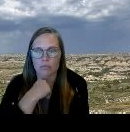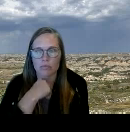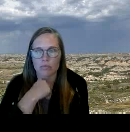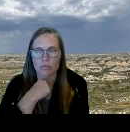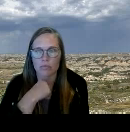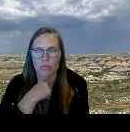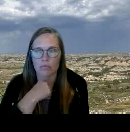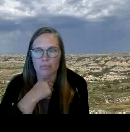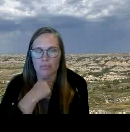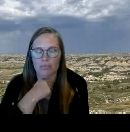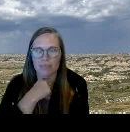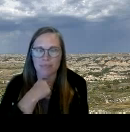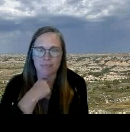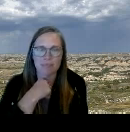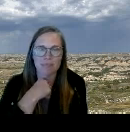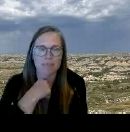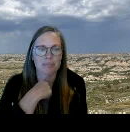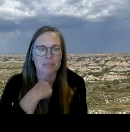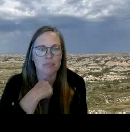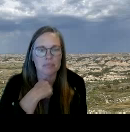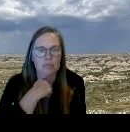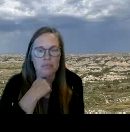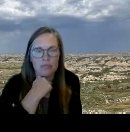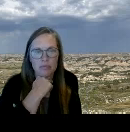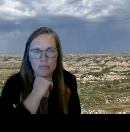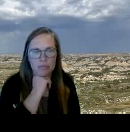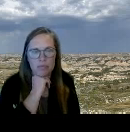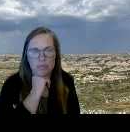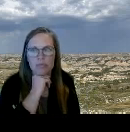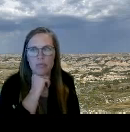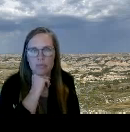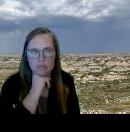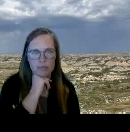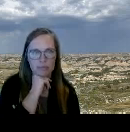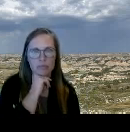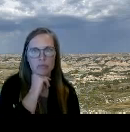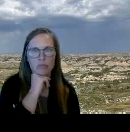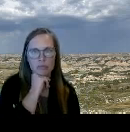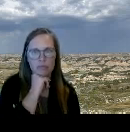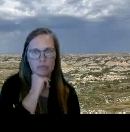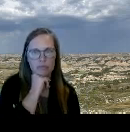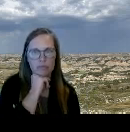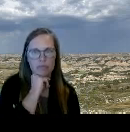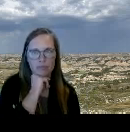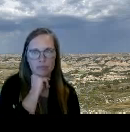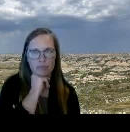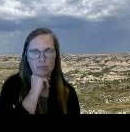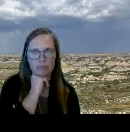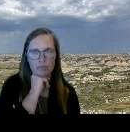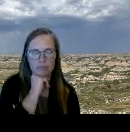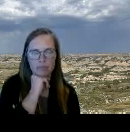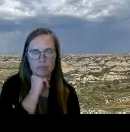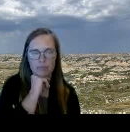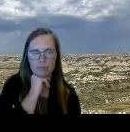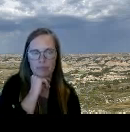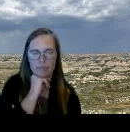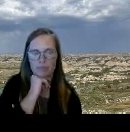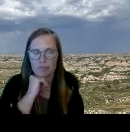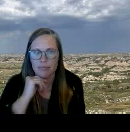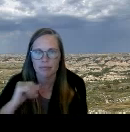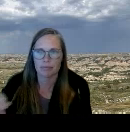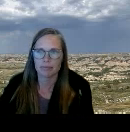All right, the next piece that I want to go into is our brand new program. It's our at-home STI